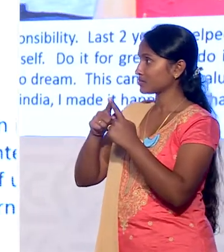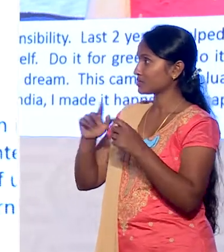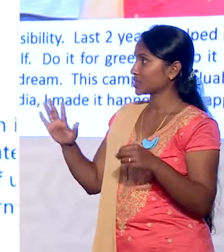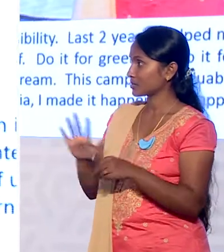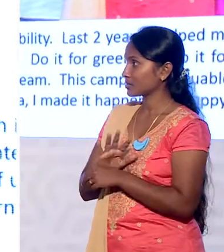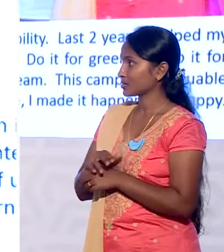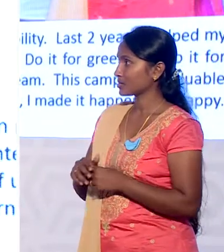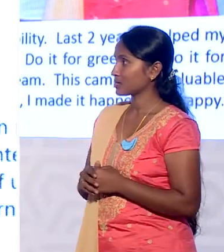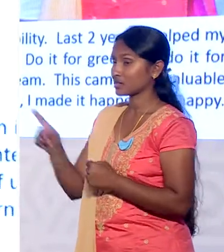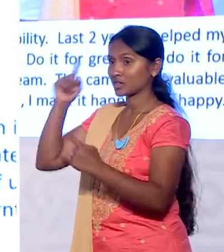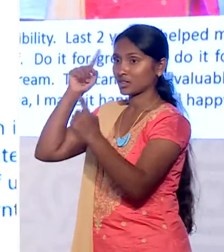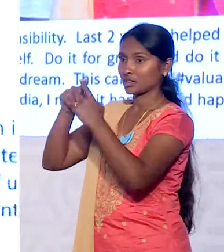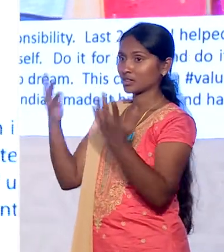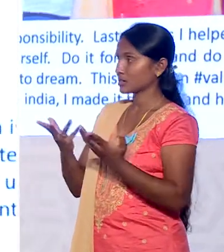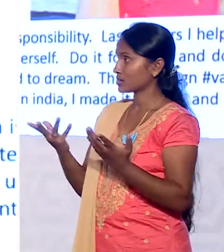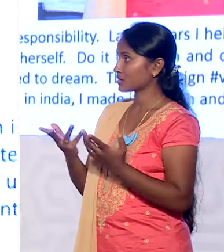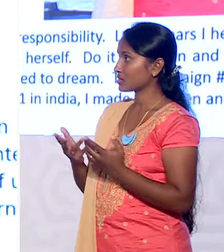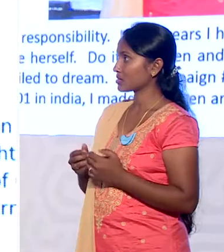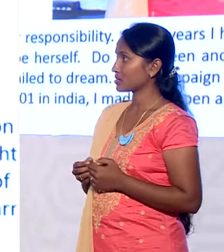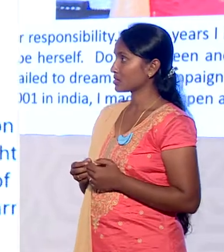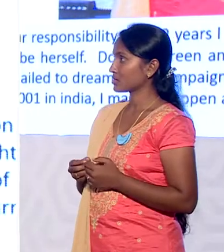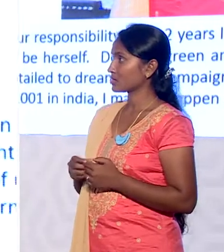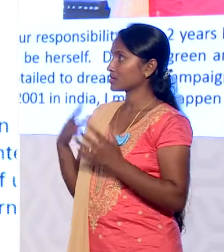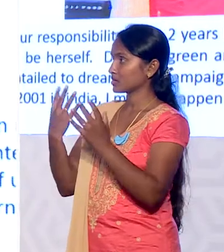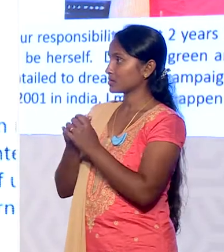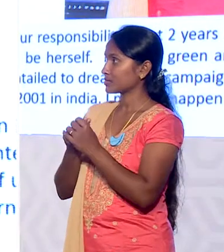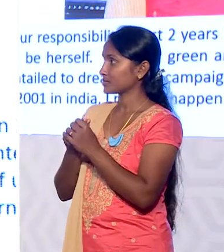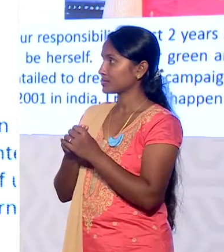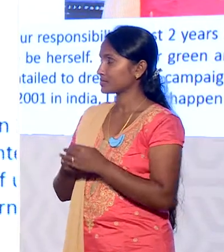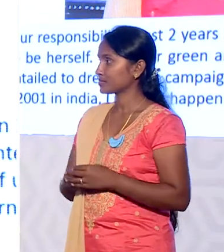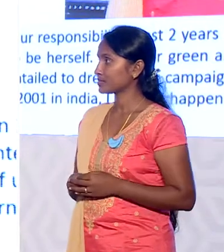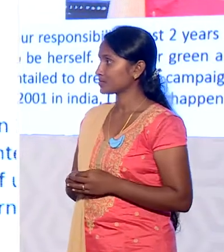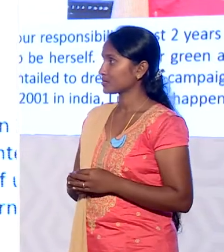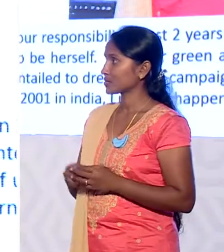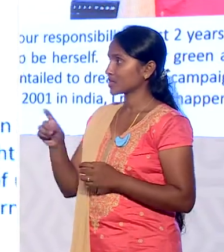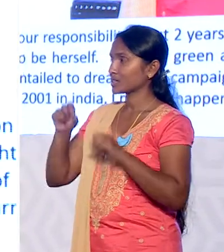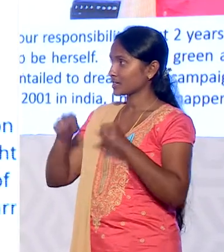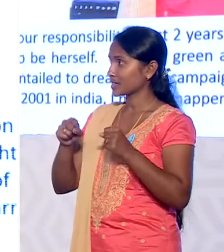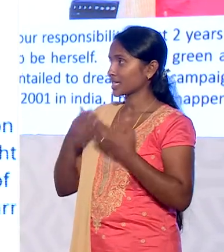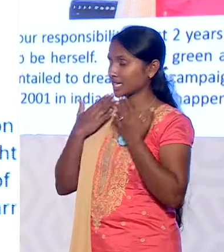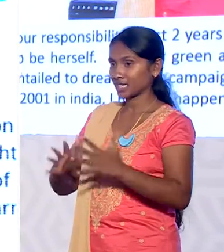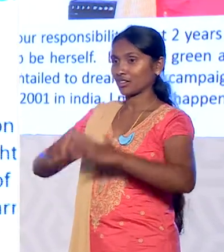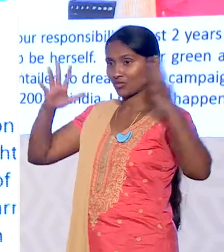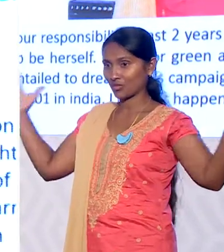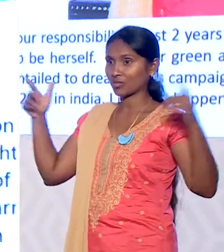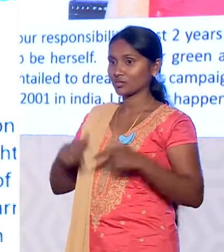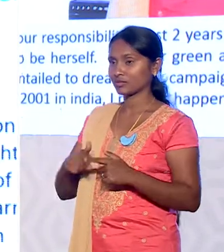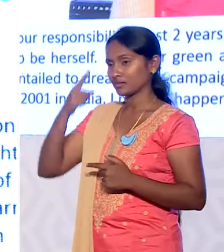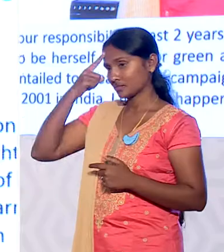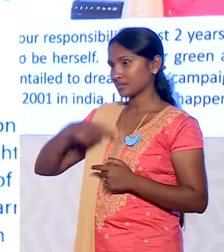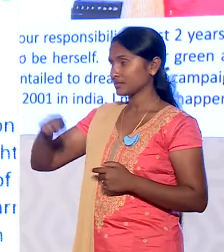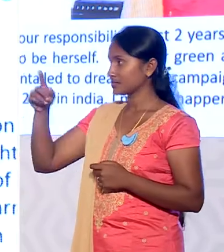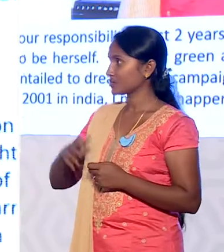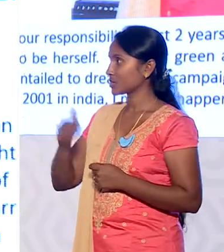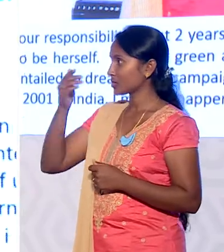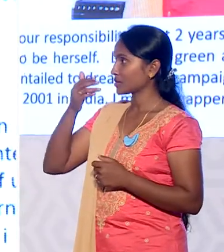that childhood ambition that set me on the course for an inclusion revolution. I cannot thank this country enough for that.